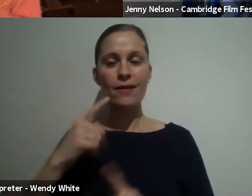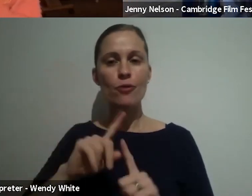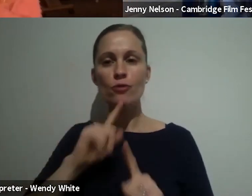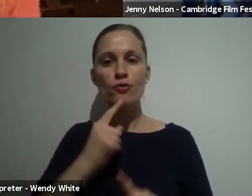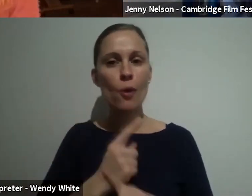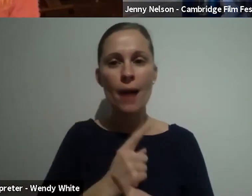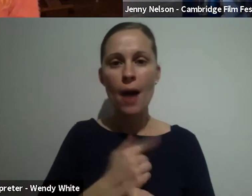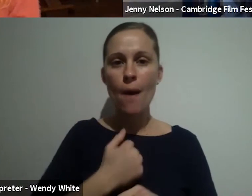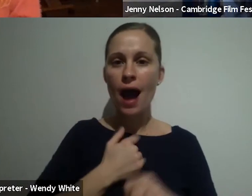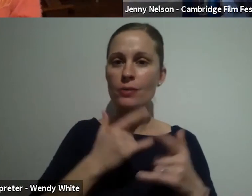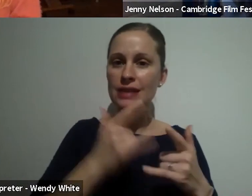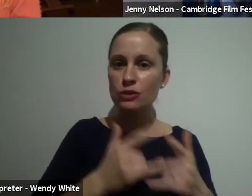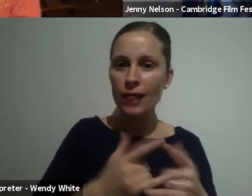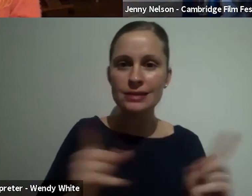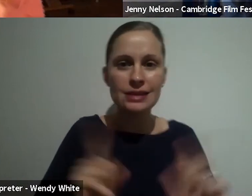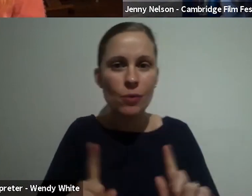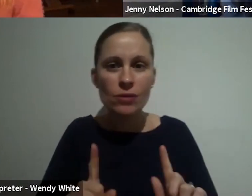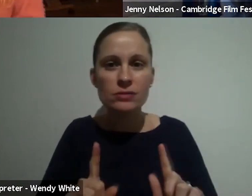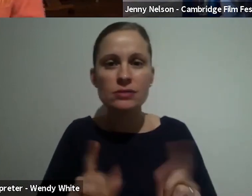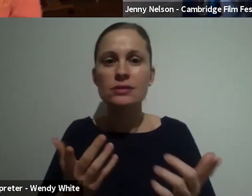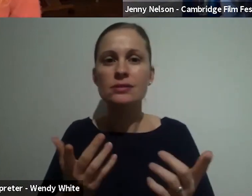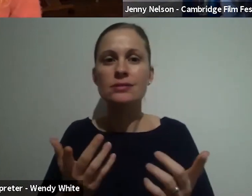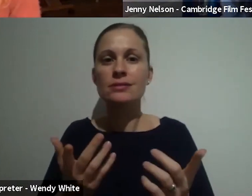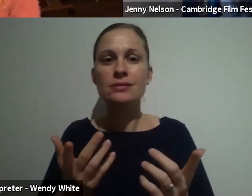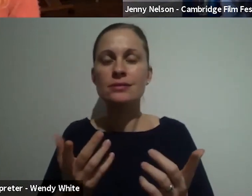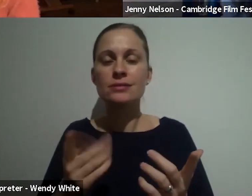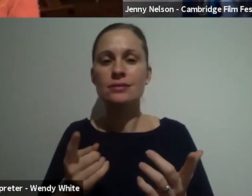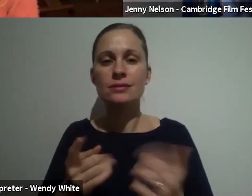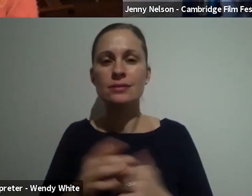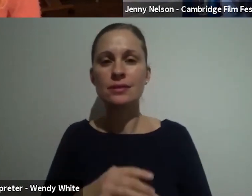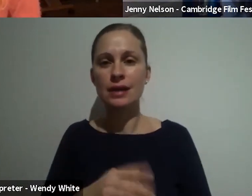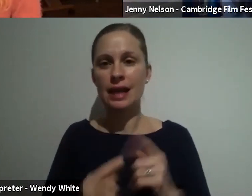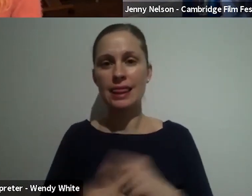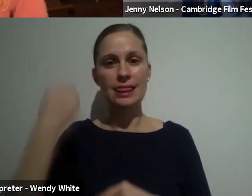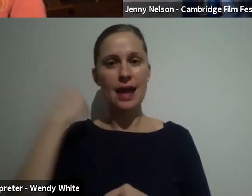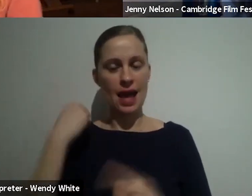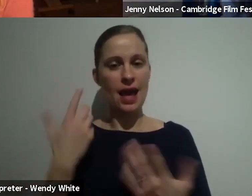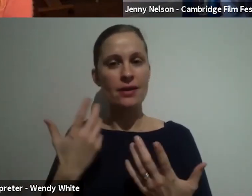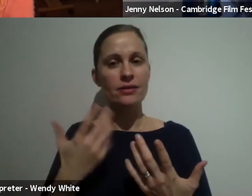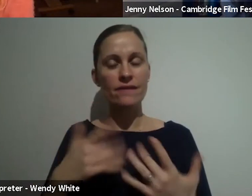and about growing up and becoming a teenager in these moments.